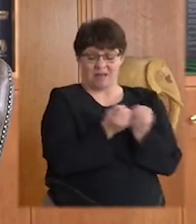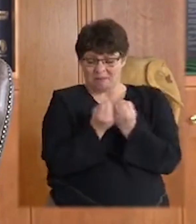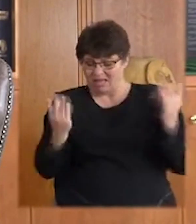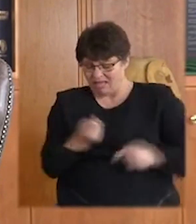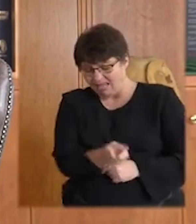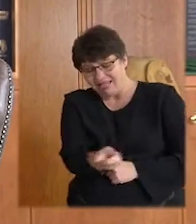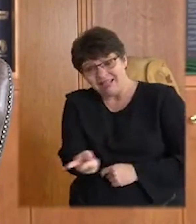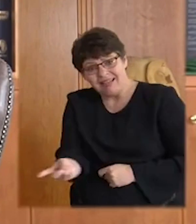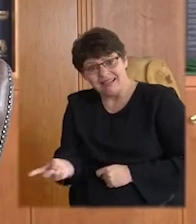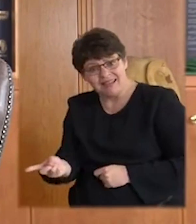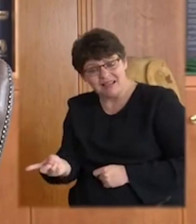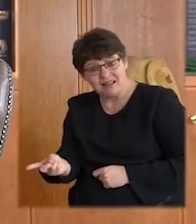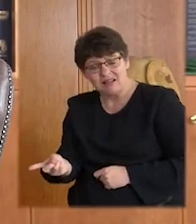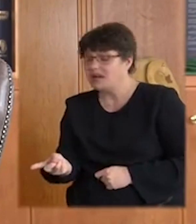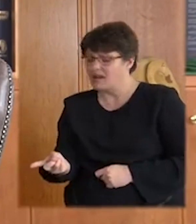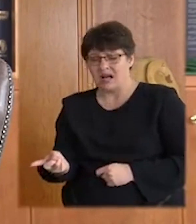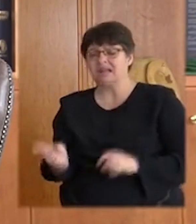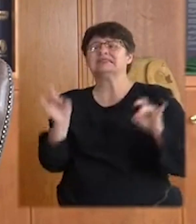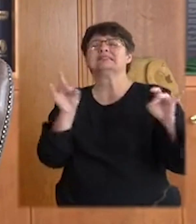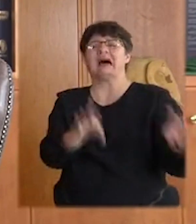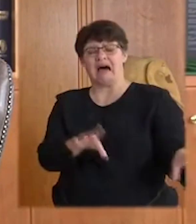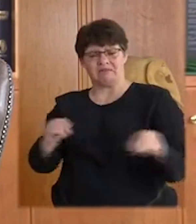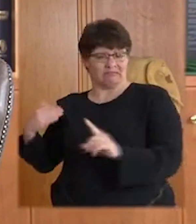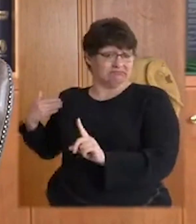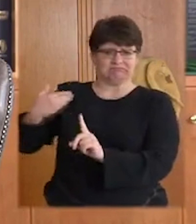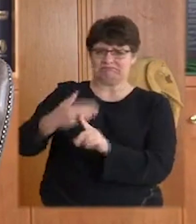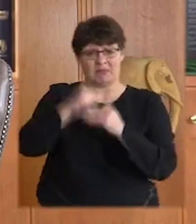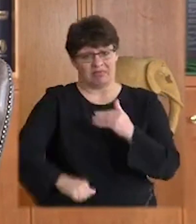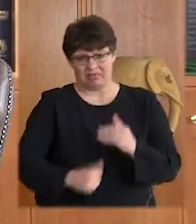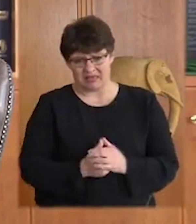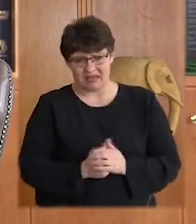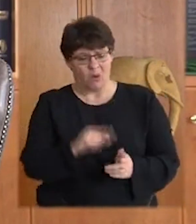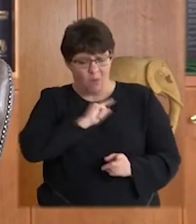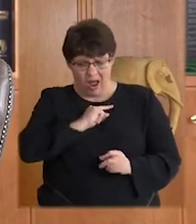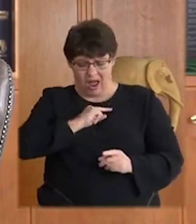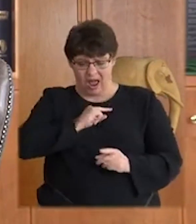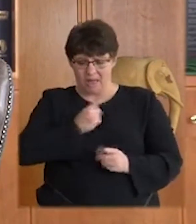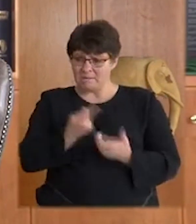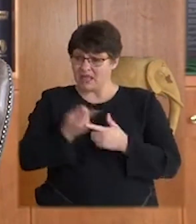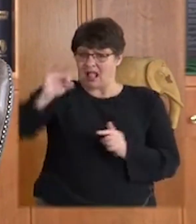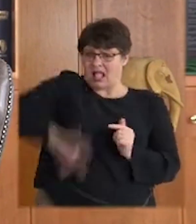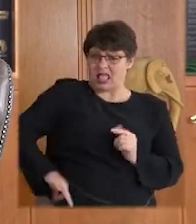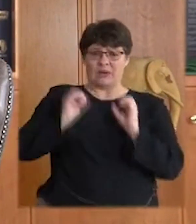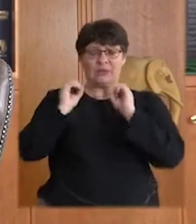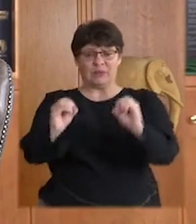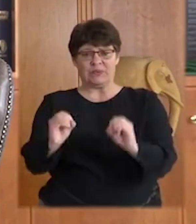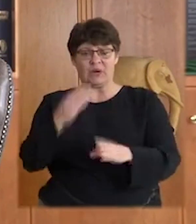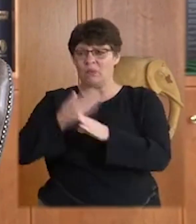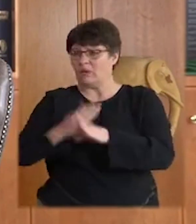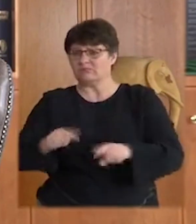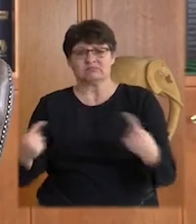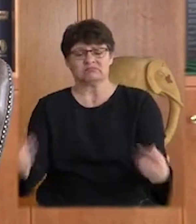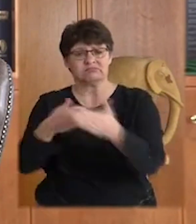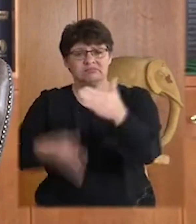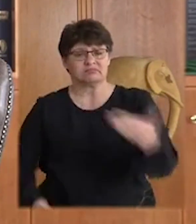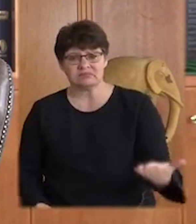this has been a month of misery, of breadwinners not working, of families